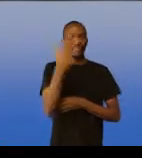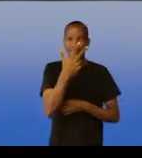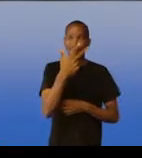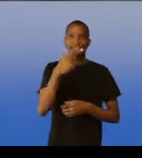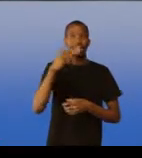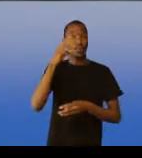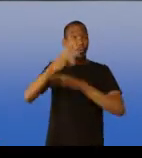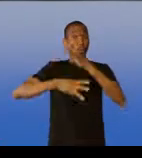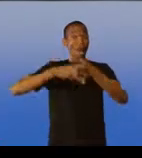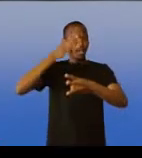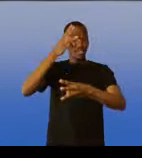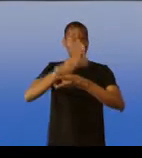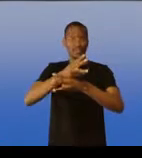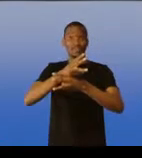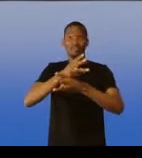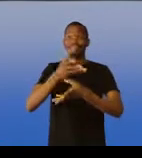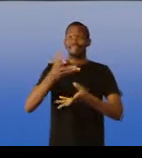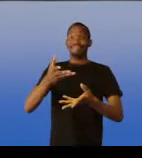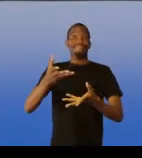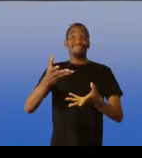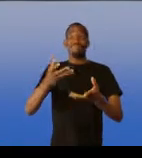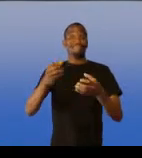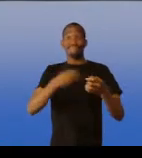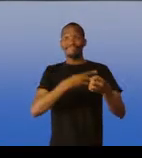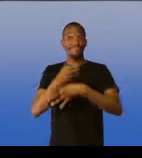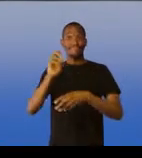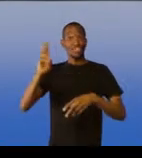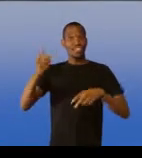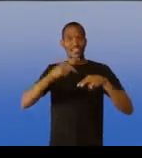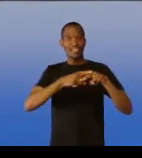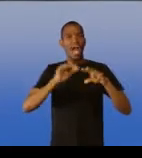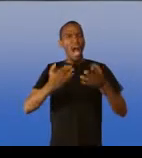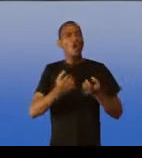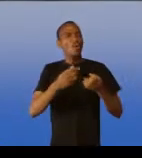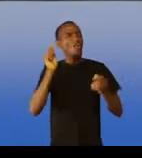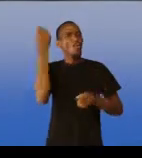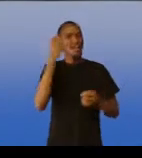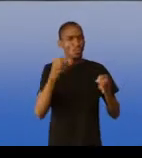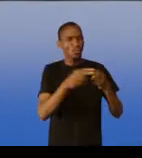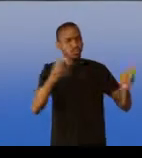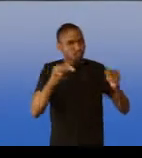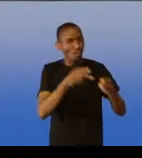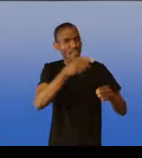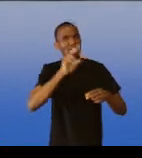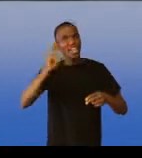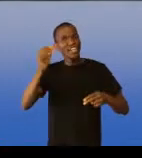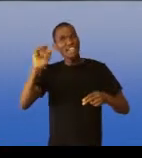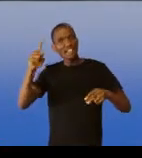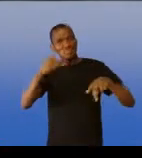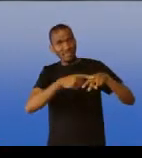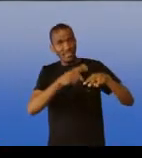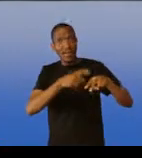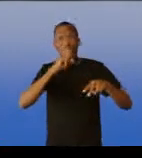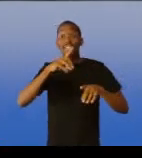adults in the world. And for us to be able to win the war against HIV, we need to put as